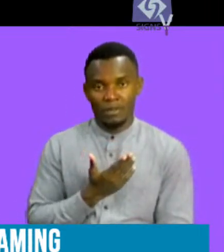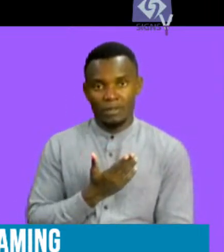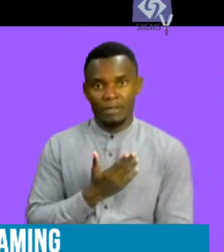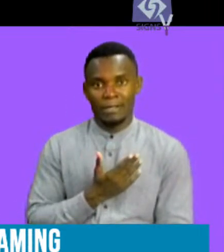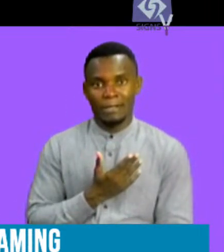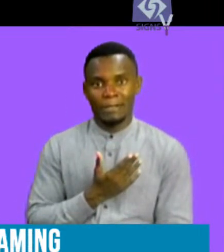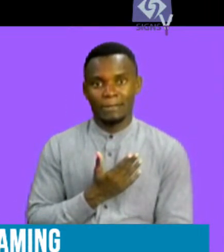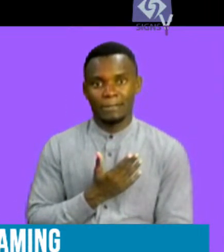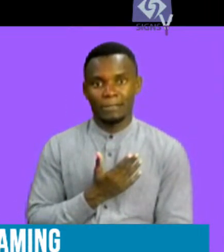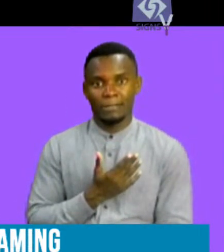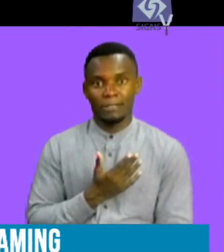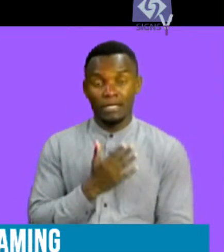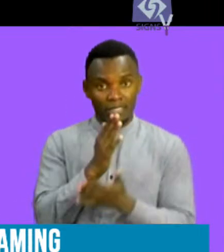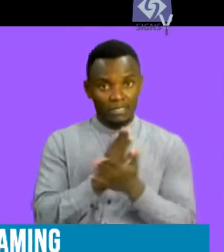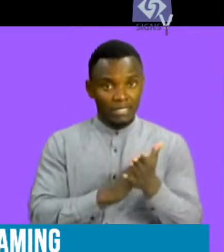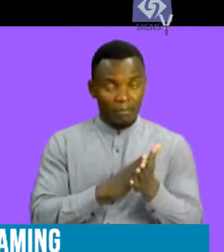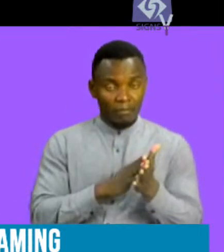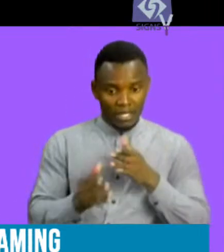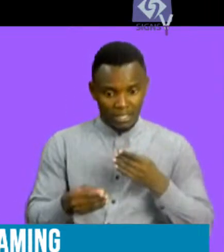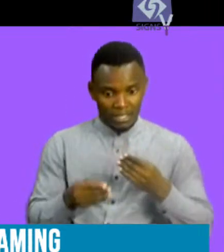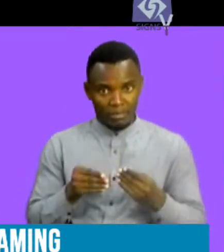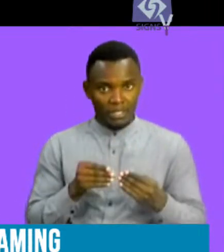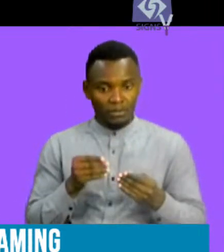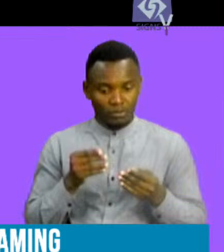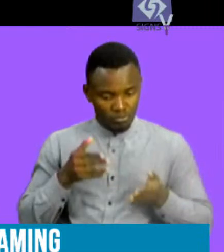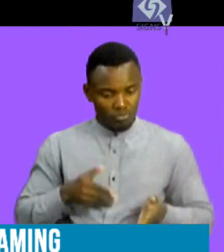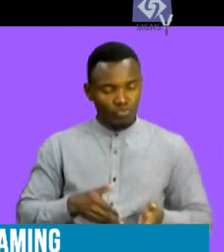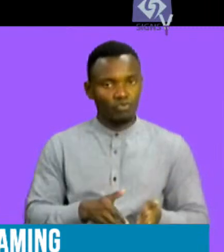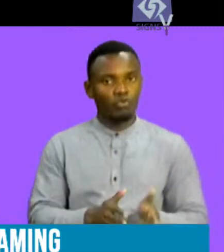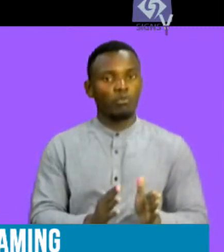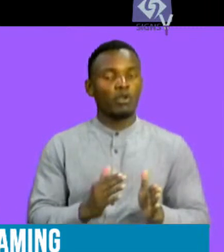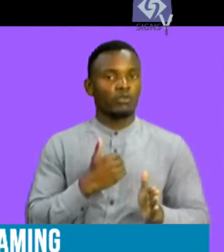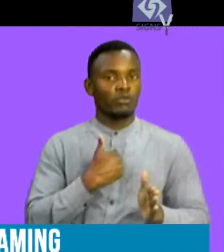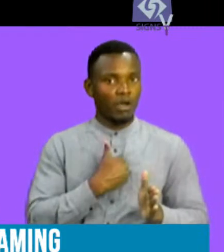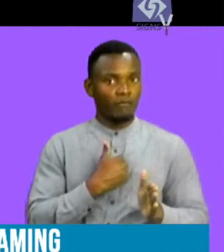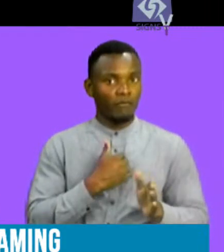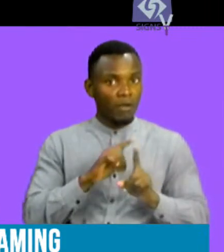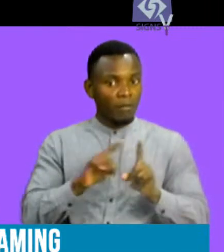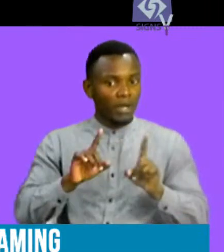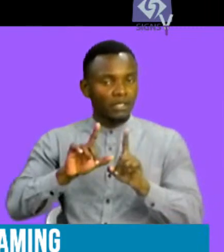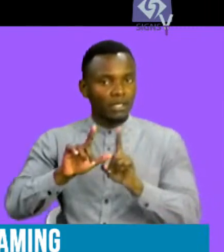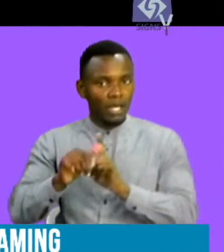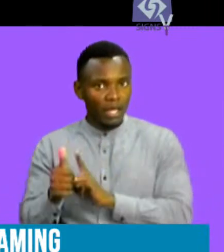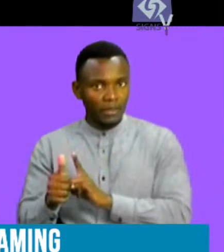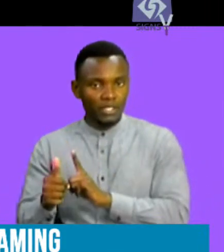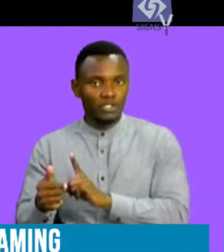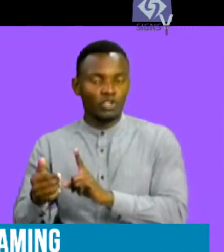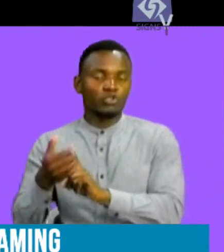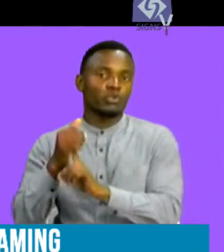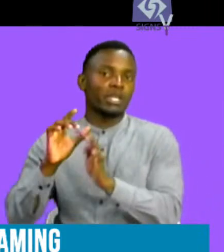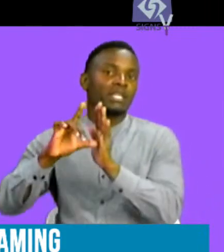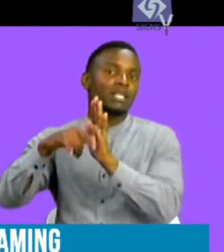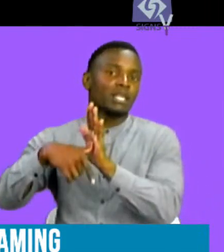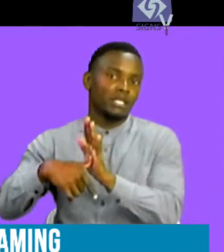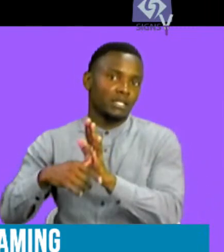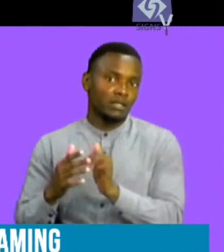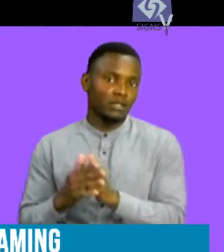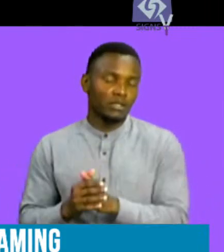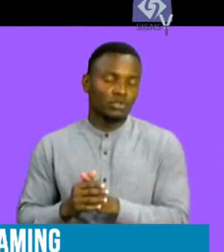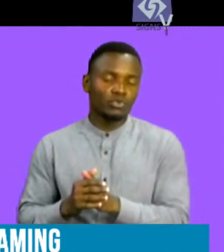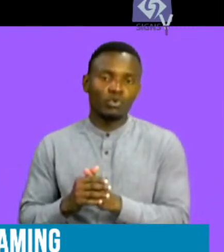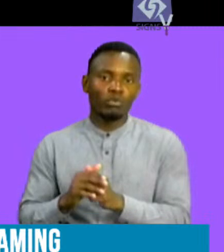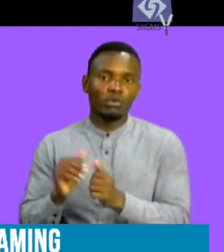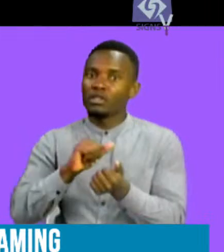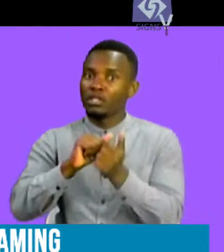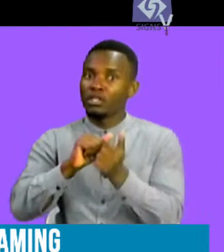that you are born with. There is that you get in life. Yes. Which just come in. So that traumatization, I think